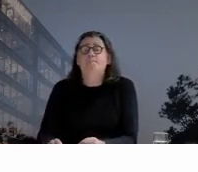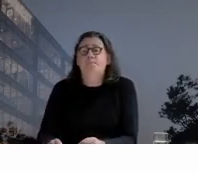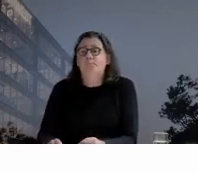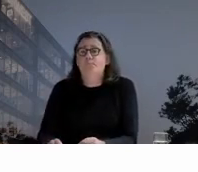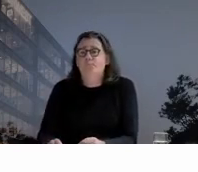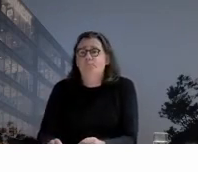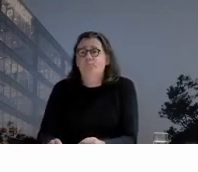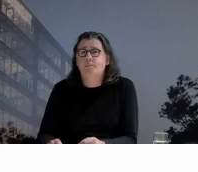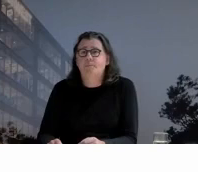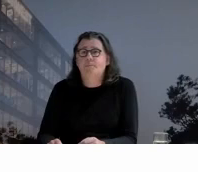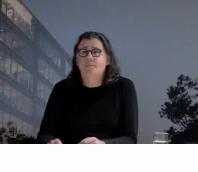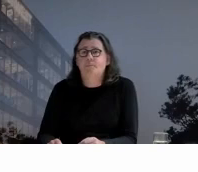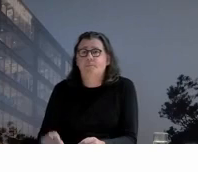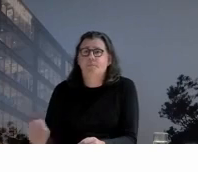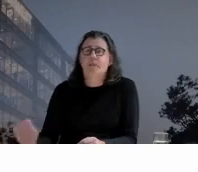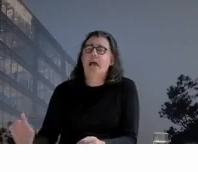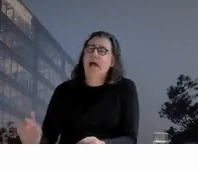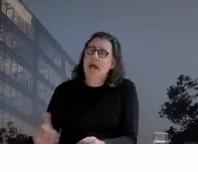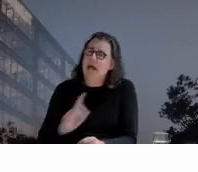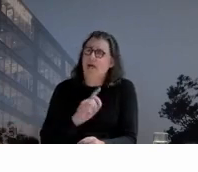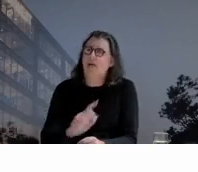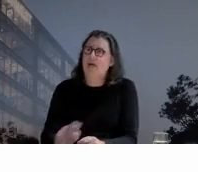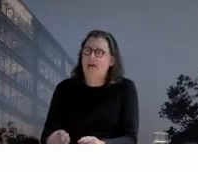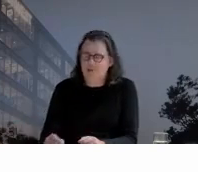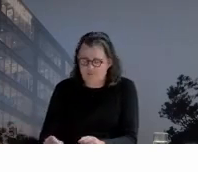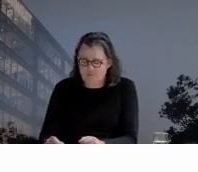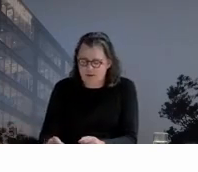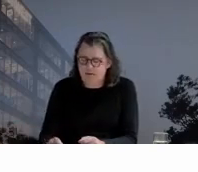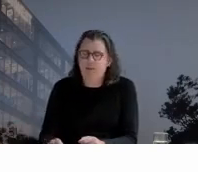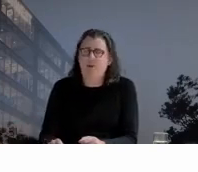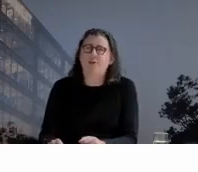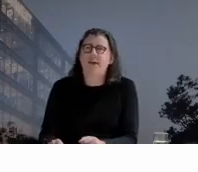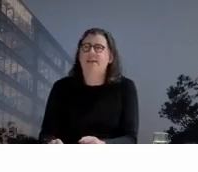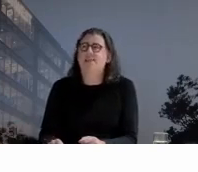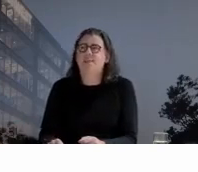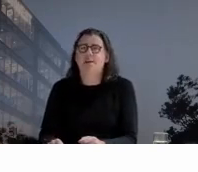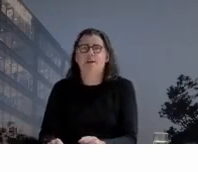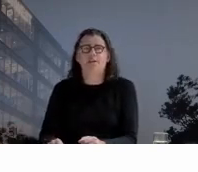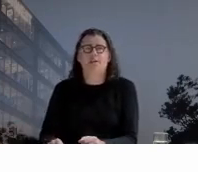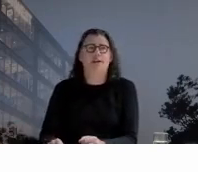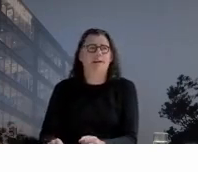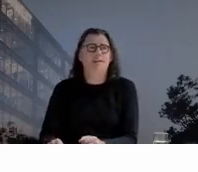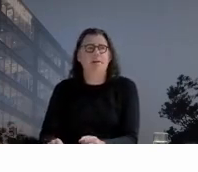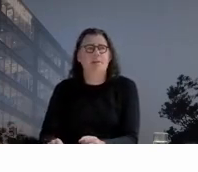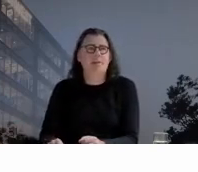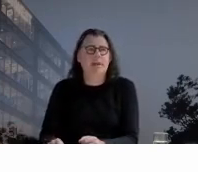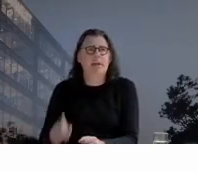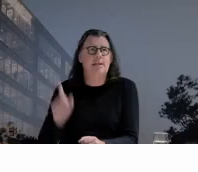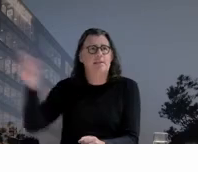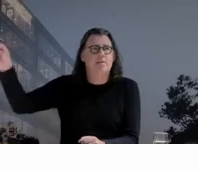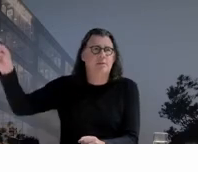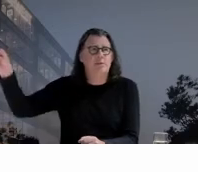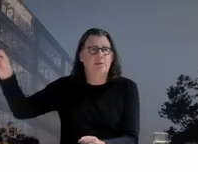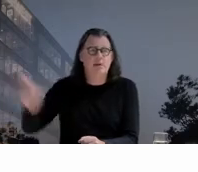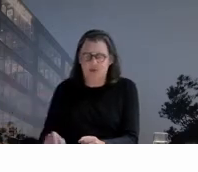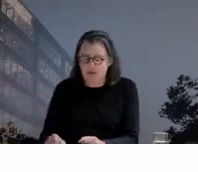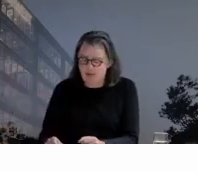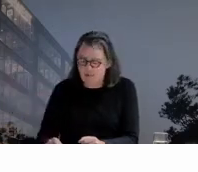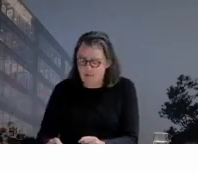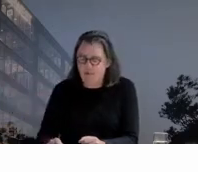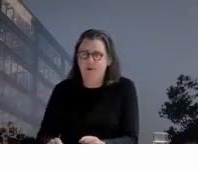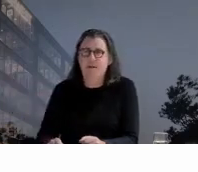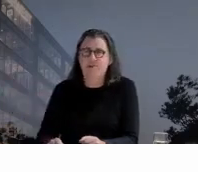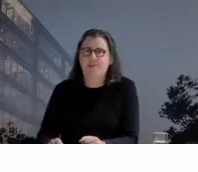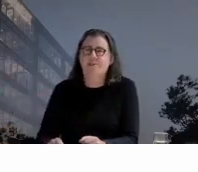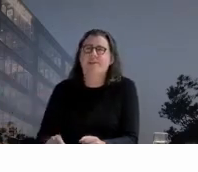Paul, just very quickly, we can't see your cursor. So okay, if you right. So if you can't see my cursor, anytime I say hint, have a look in the top